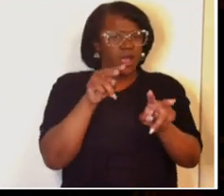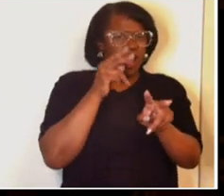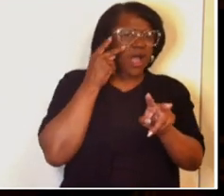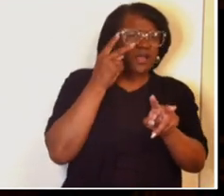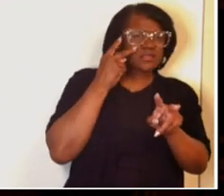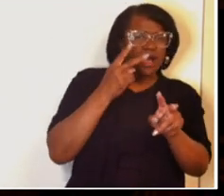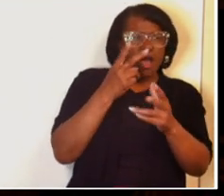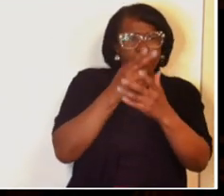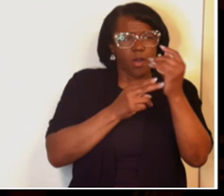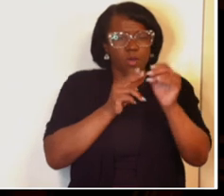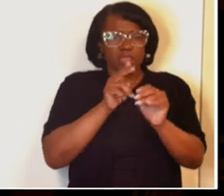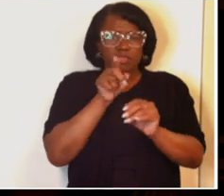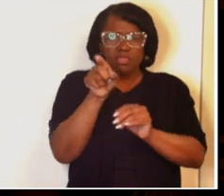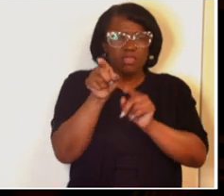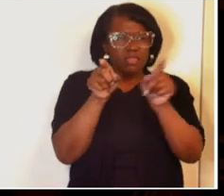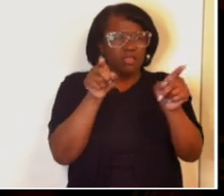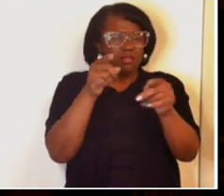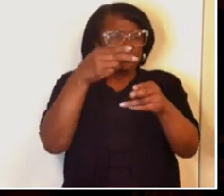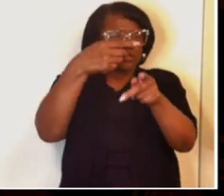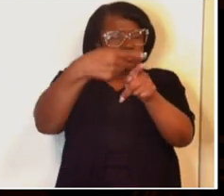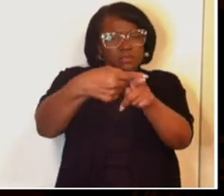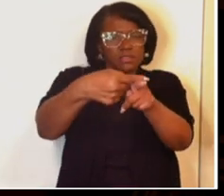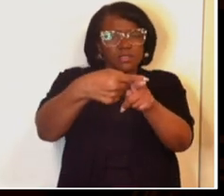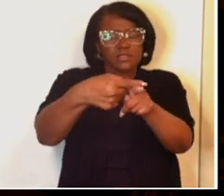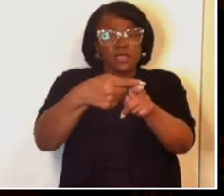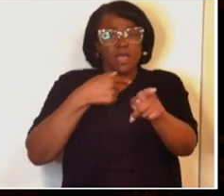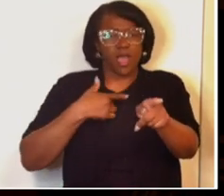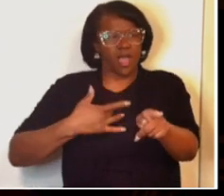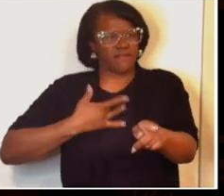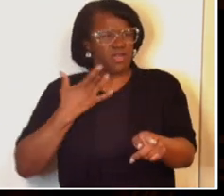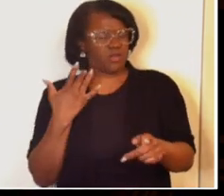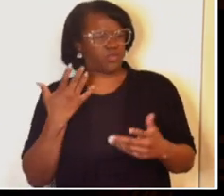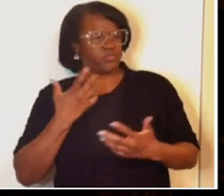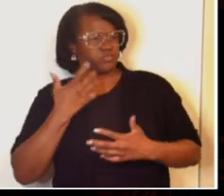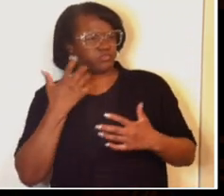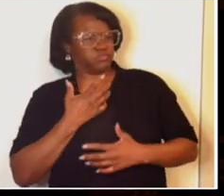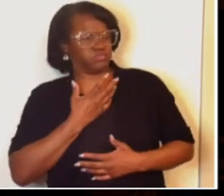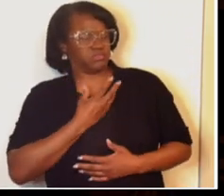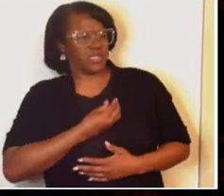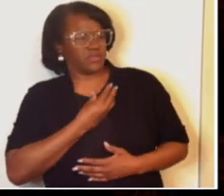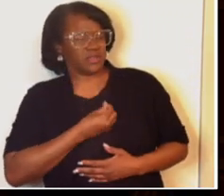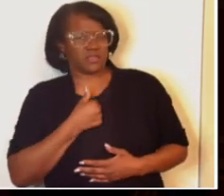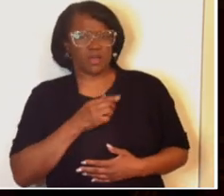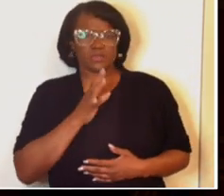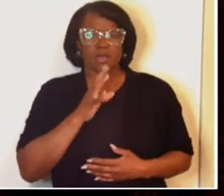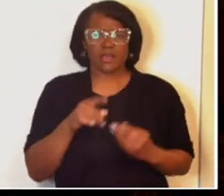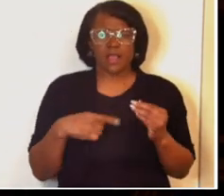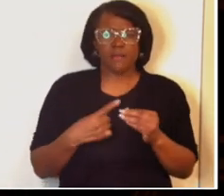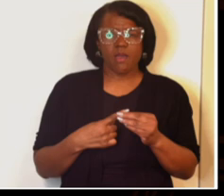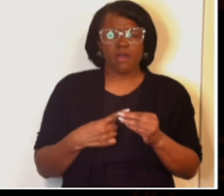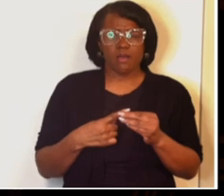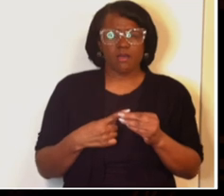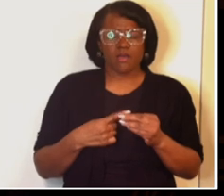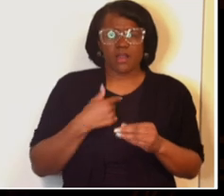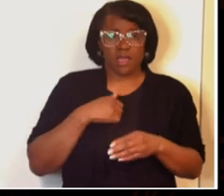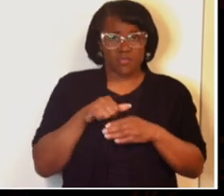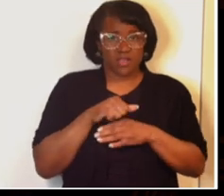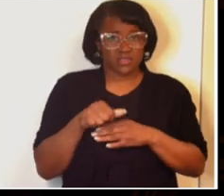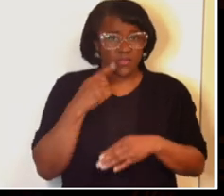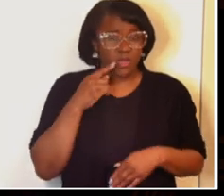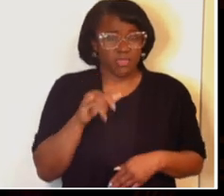Frederick Douglass Boulevards. And I felt the incredible tenderness I was talking about and that I practiced for. My